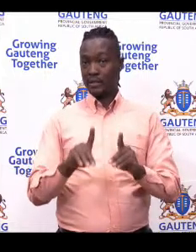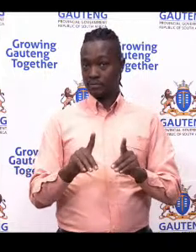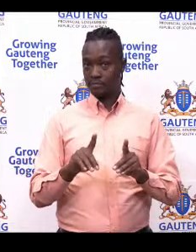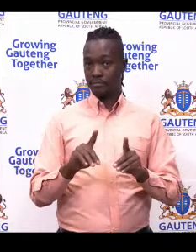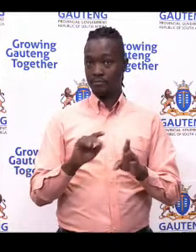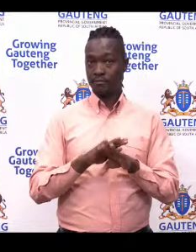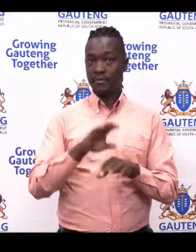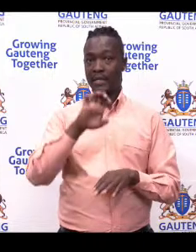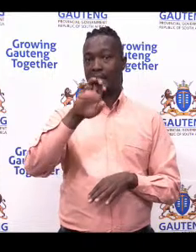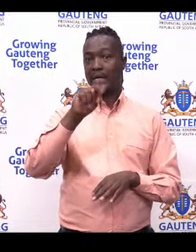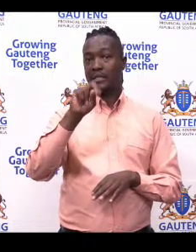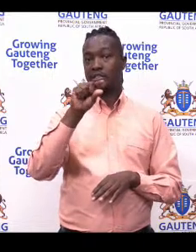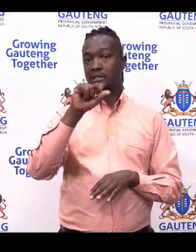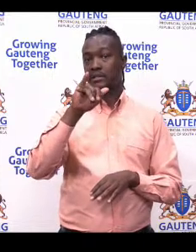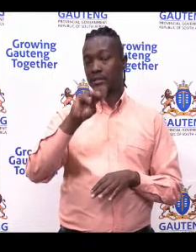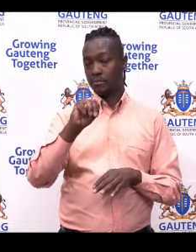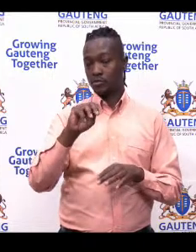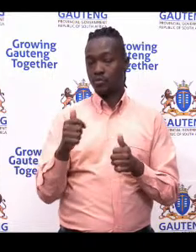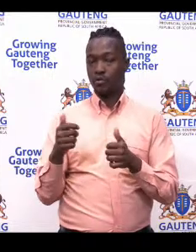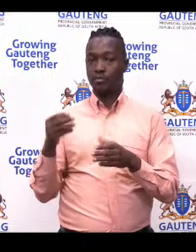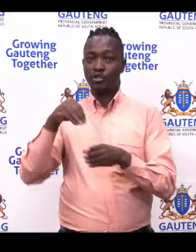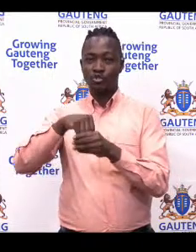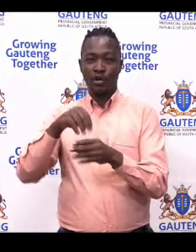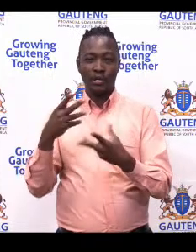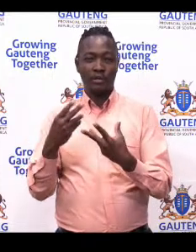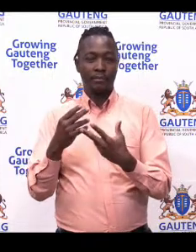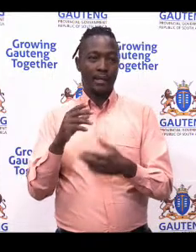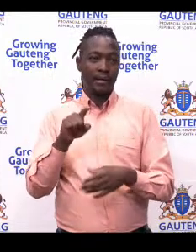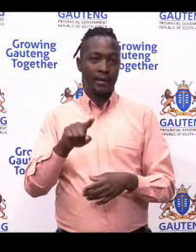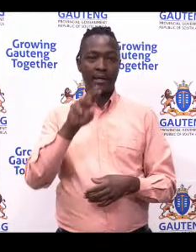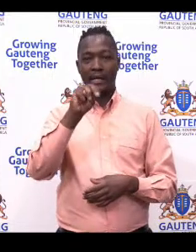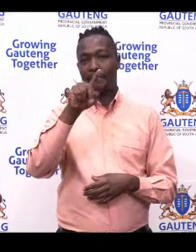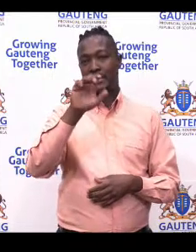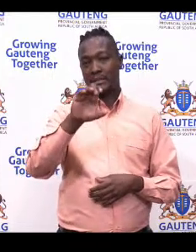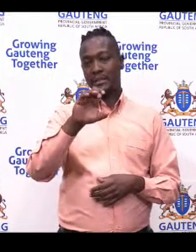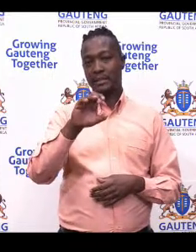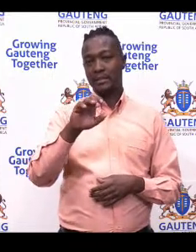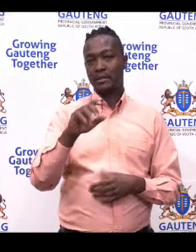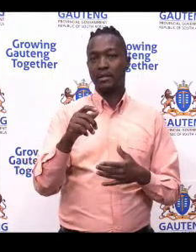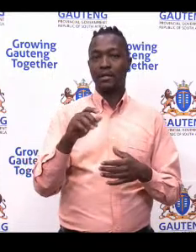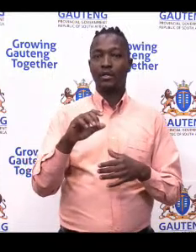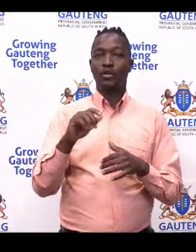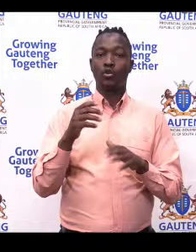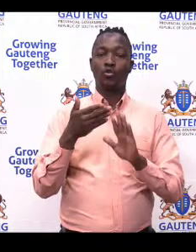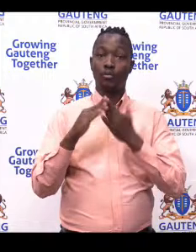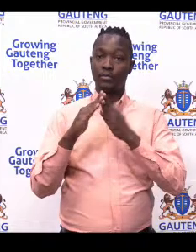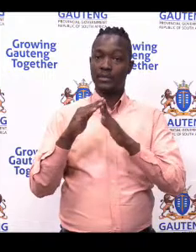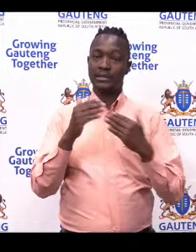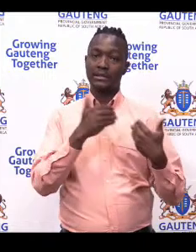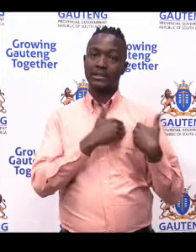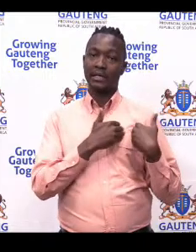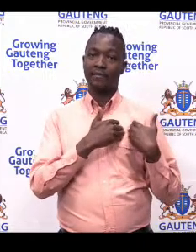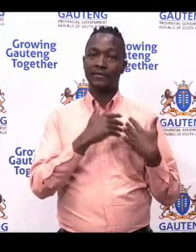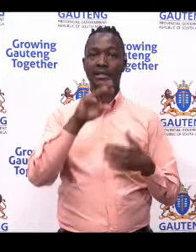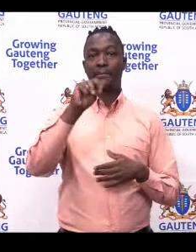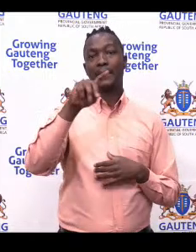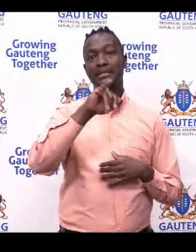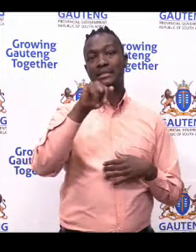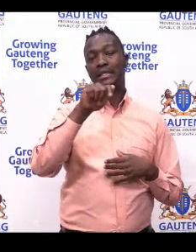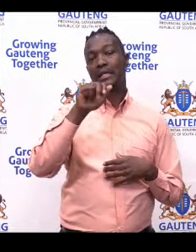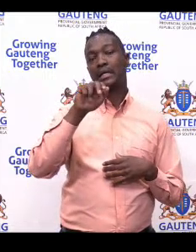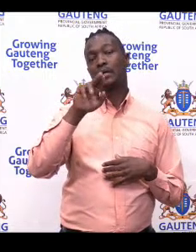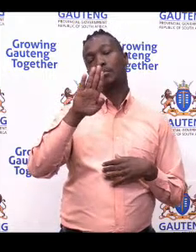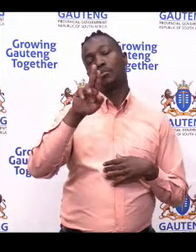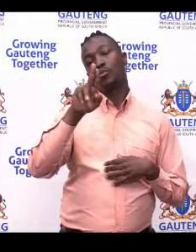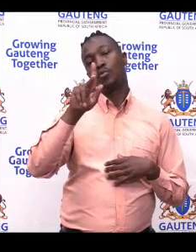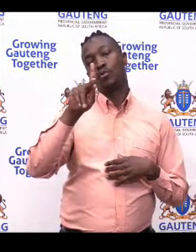Ms. Angie Motshekga, will be joined by MEC Community Safety, Ms. Mazibuko, and MEC Sports